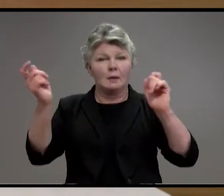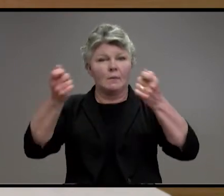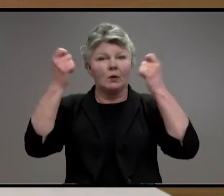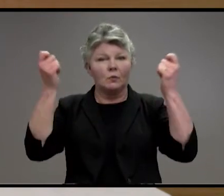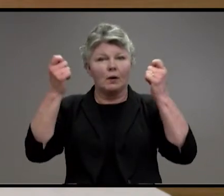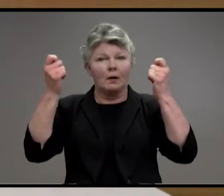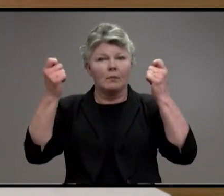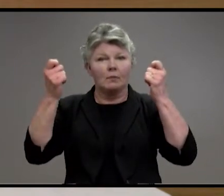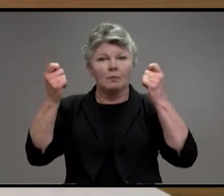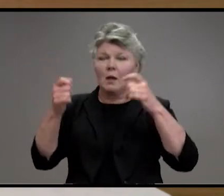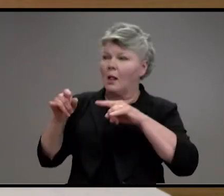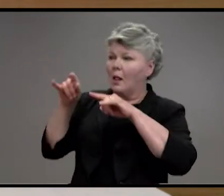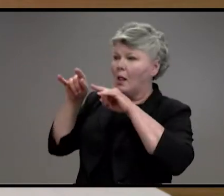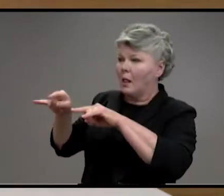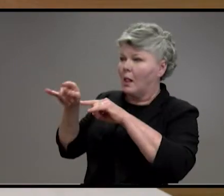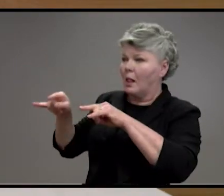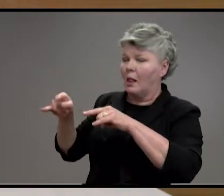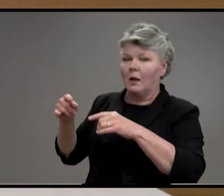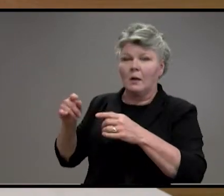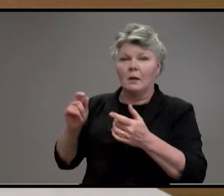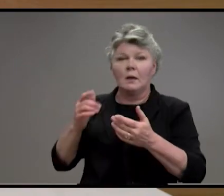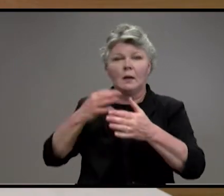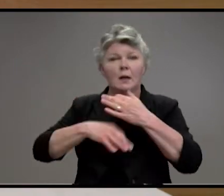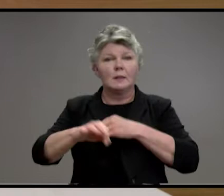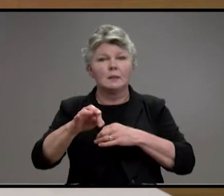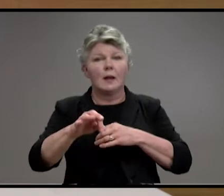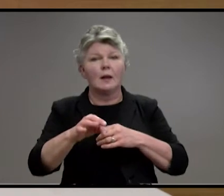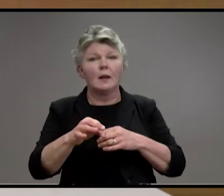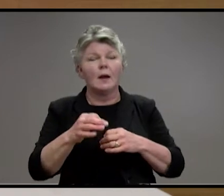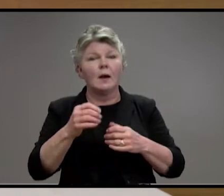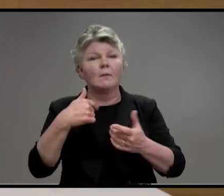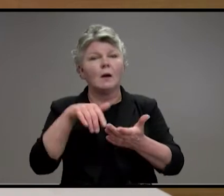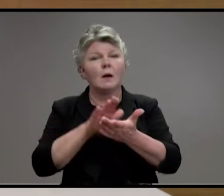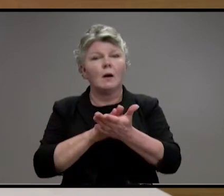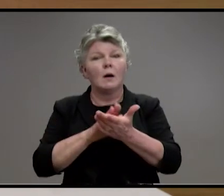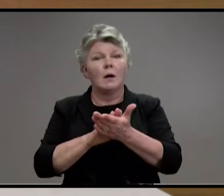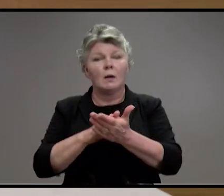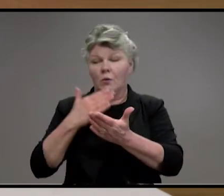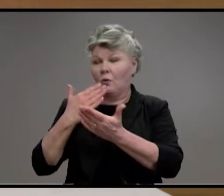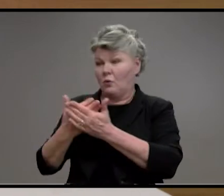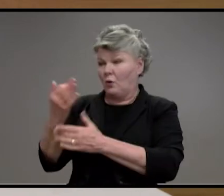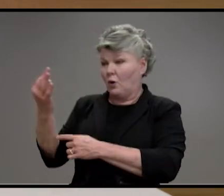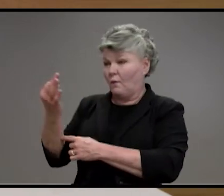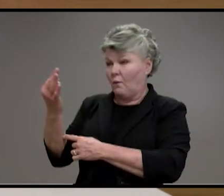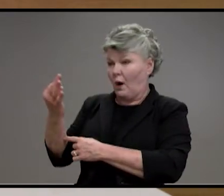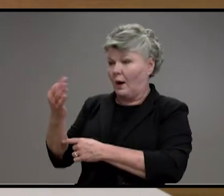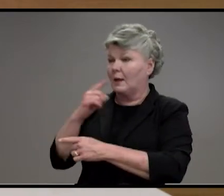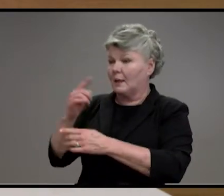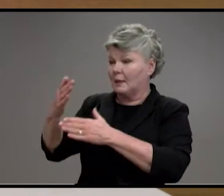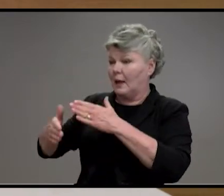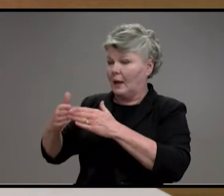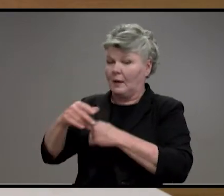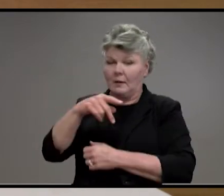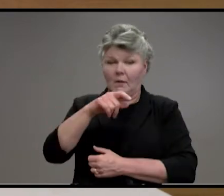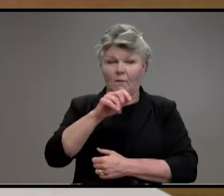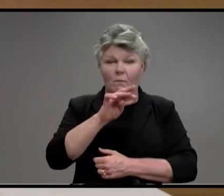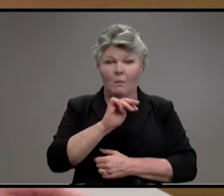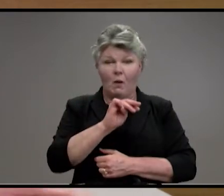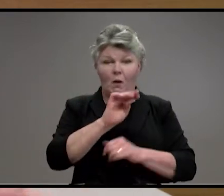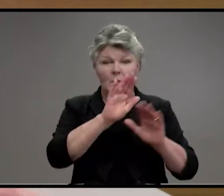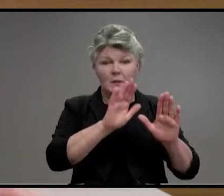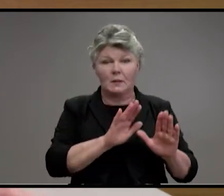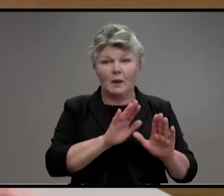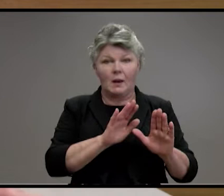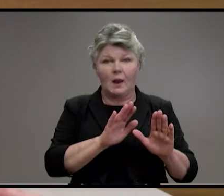end of the hosannas? Who would have seen Good Friday as the ending of Palm Sunday?